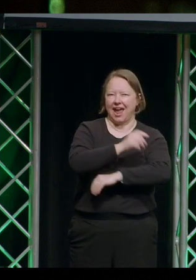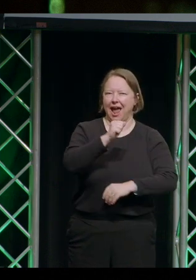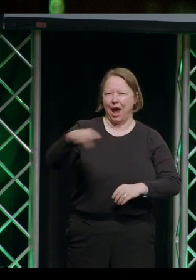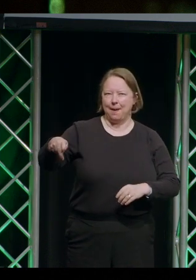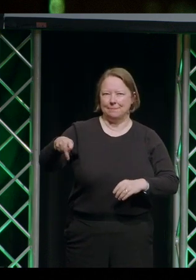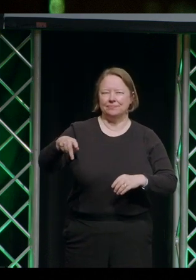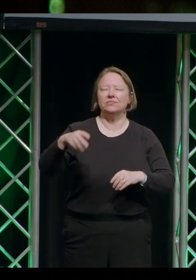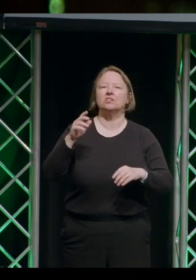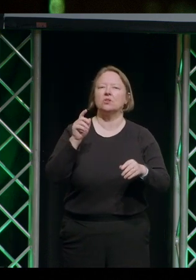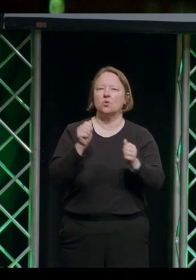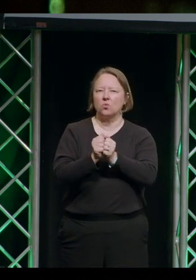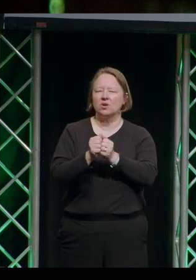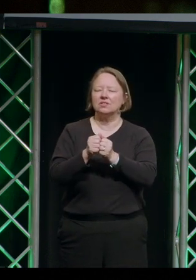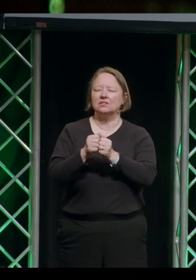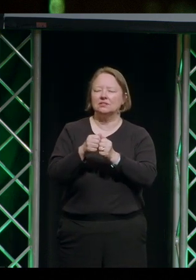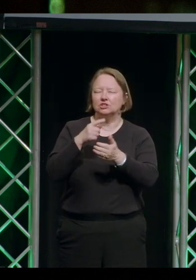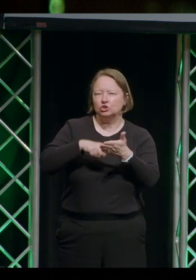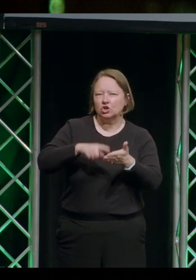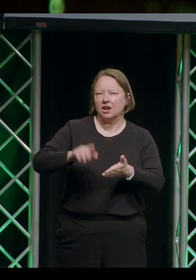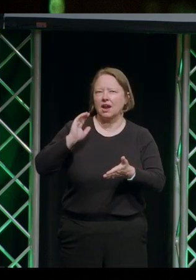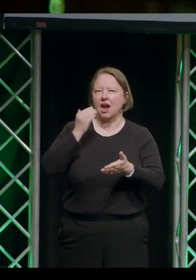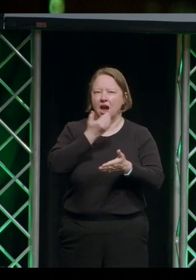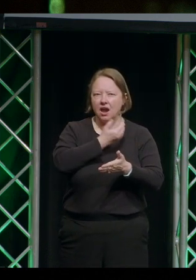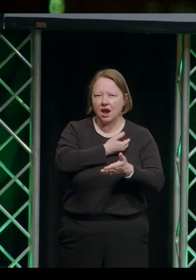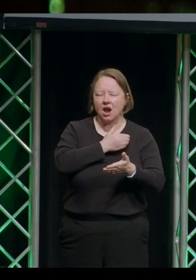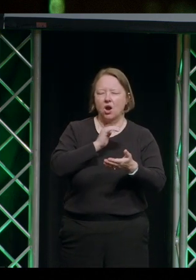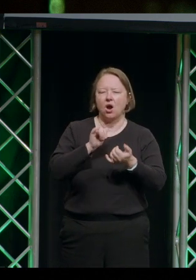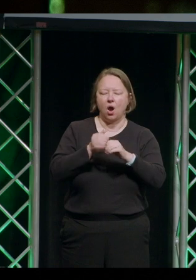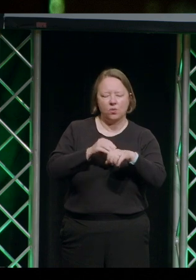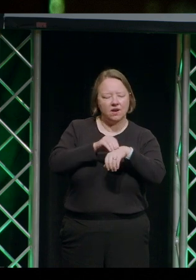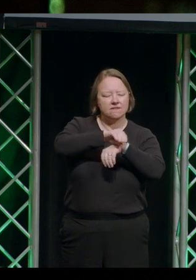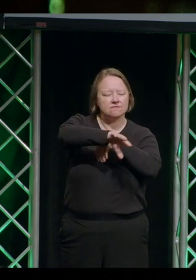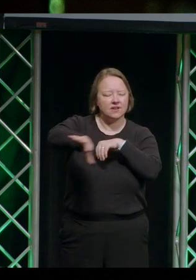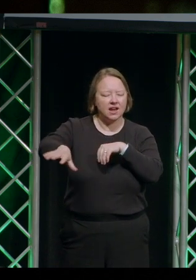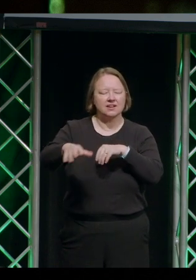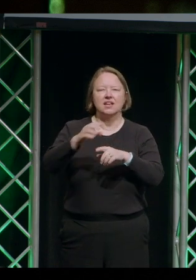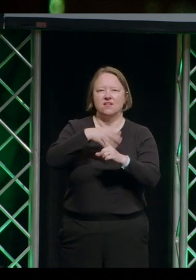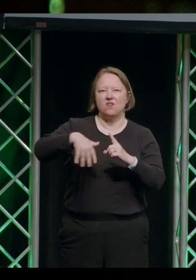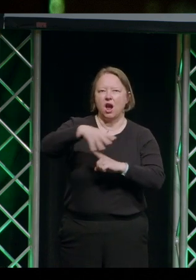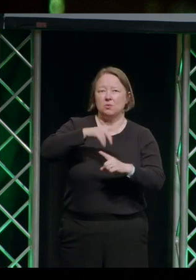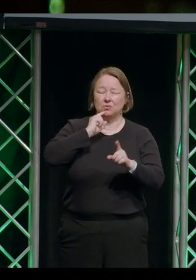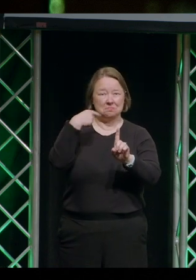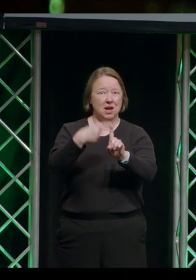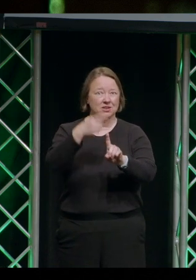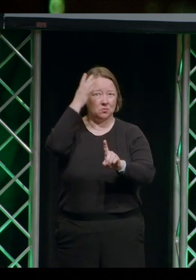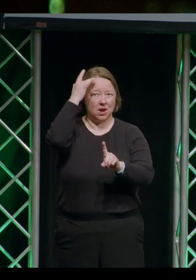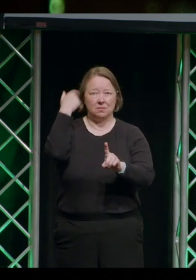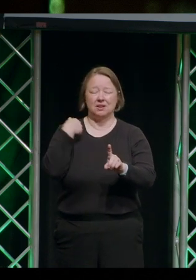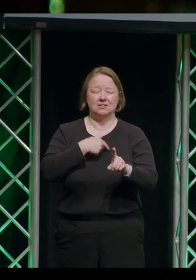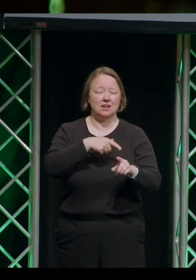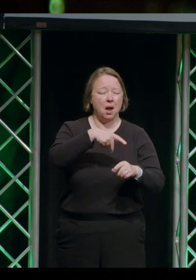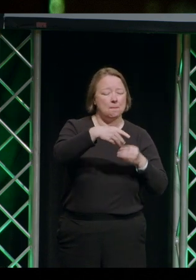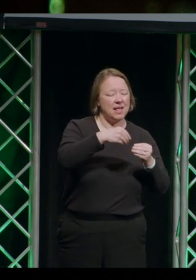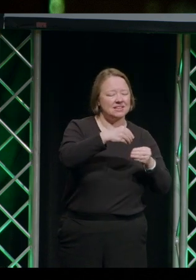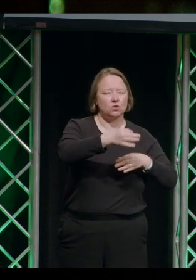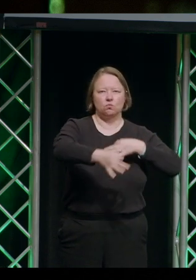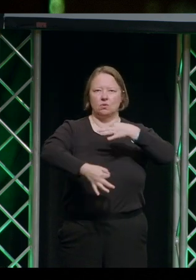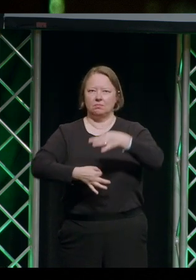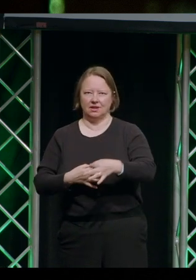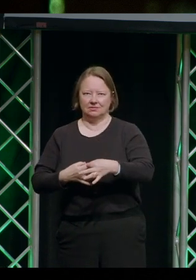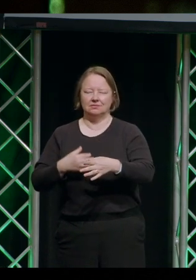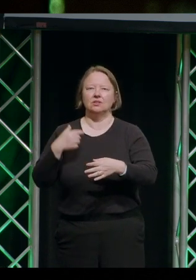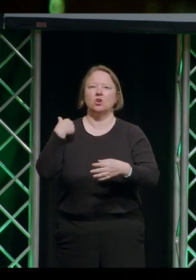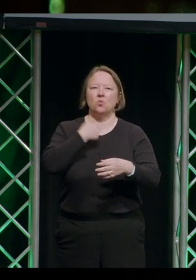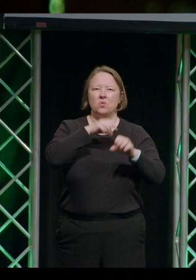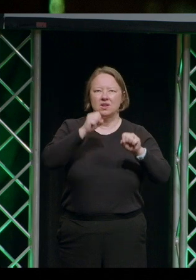Upon assessing our impact, Cellucoat has a positive effect on the environment because we are replacing plastics and we are able